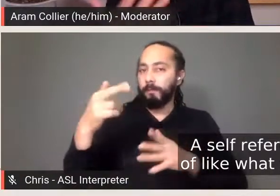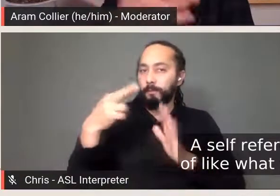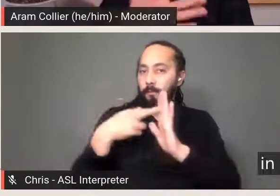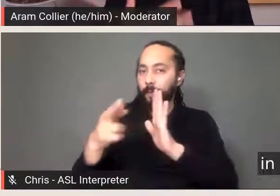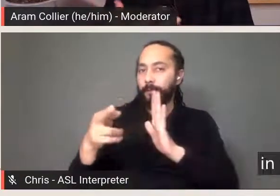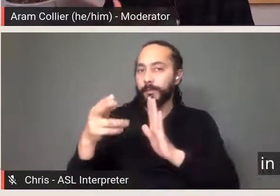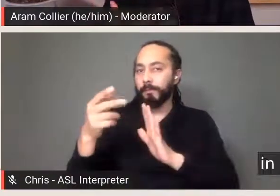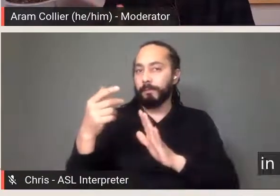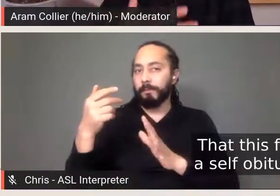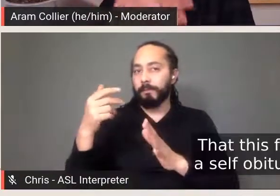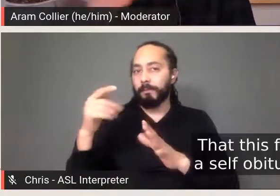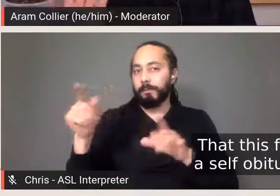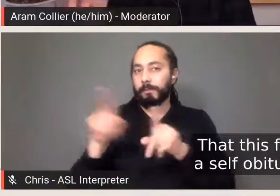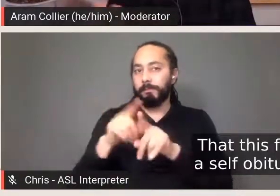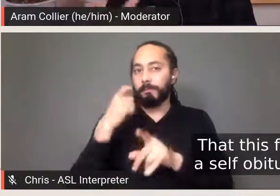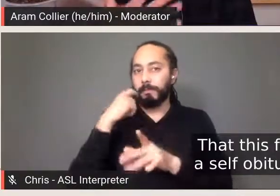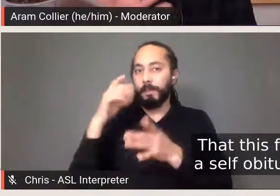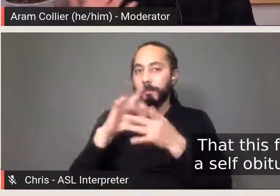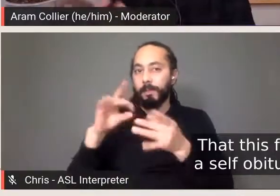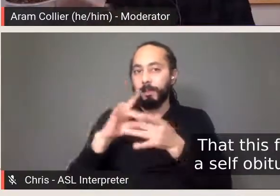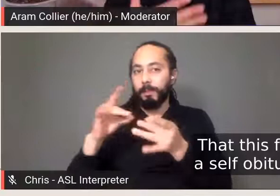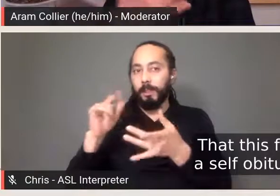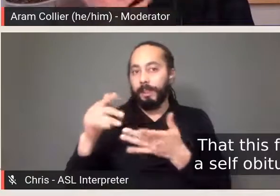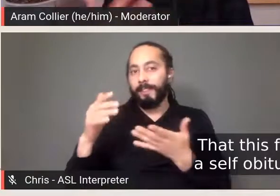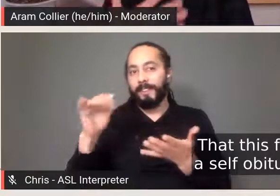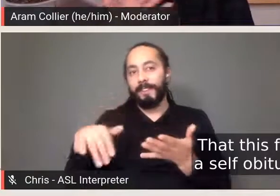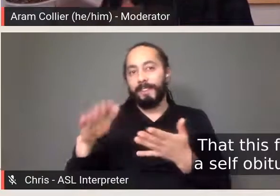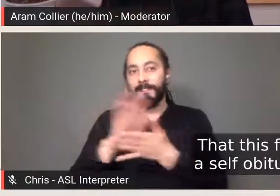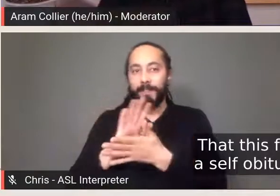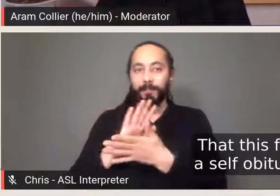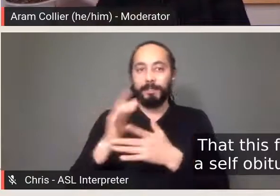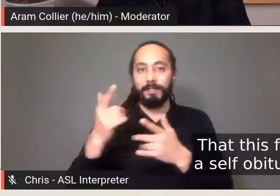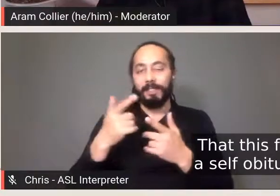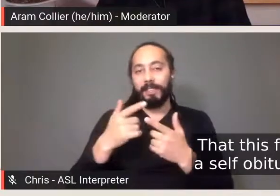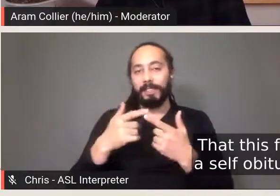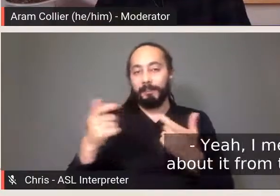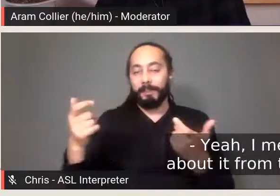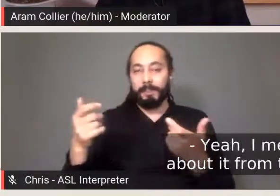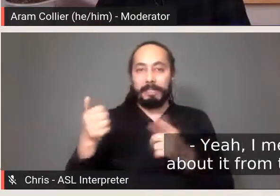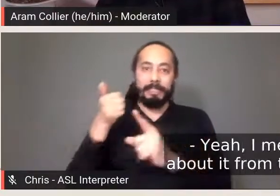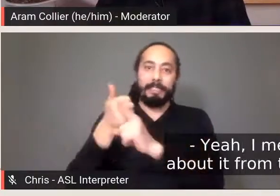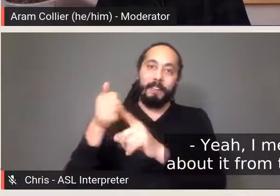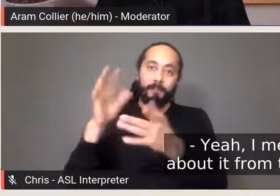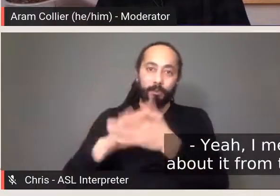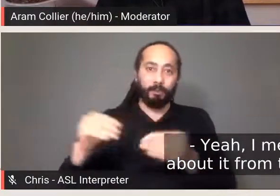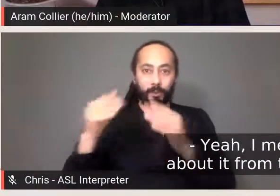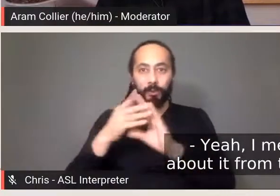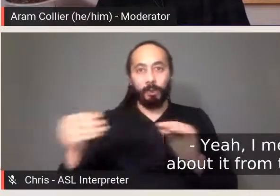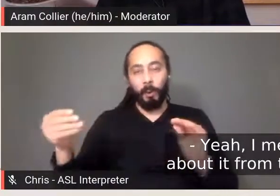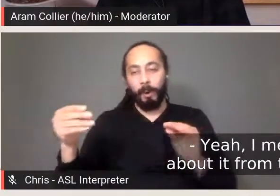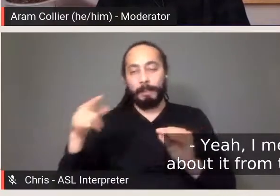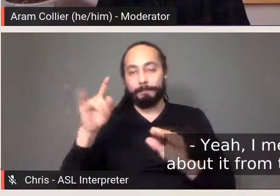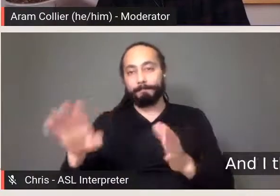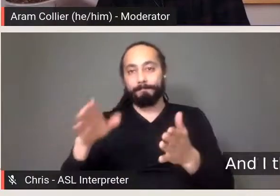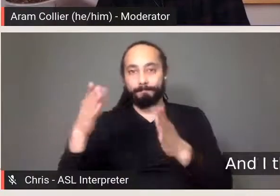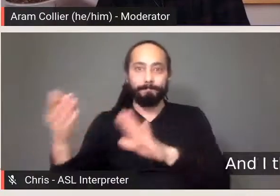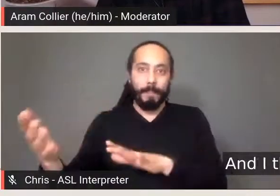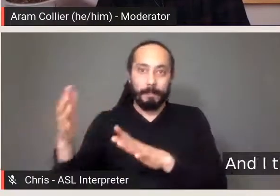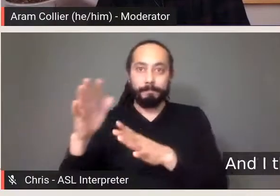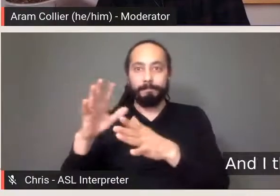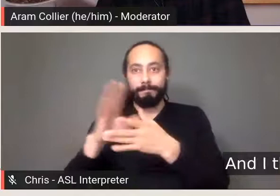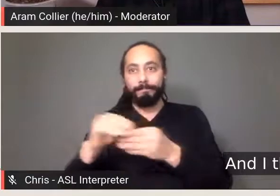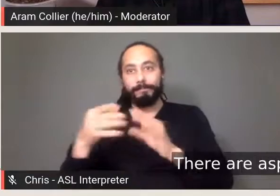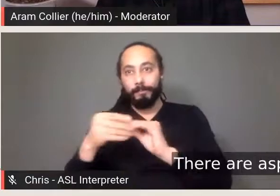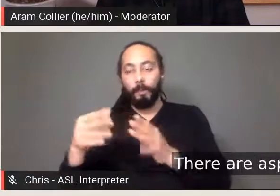you mentioned that this film is a bit of a self-obituary in a way? Yeah, I mean, you think about it from that perspective, and I